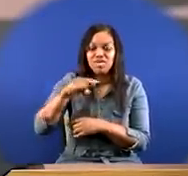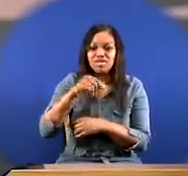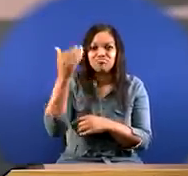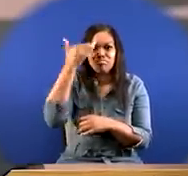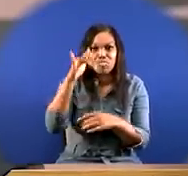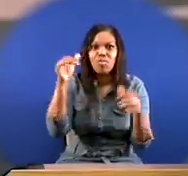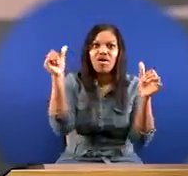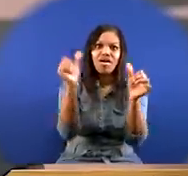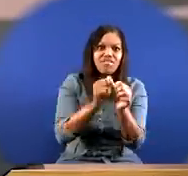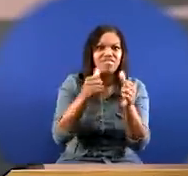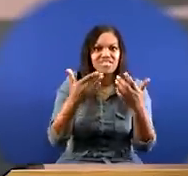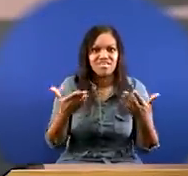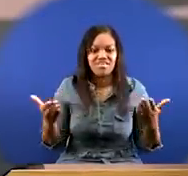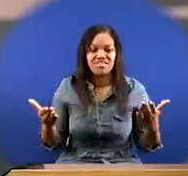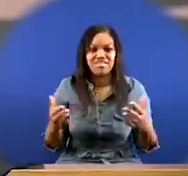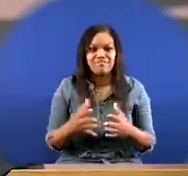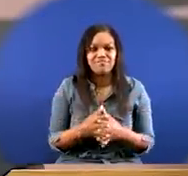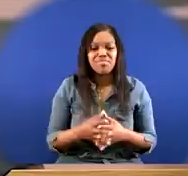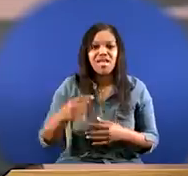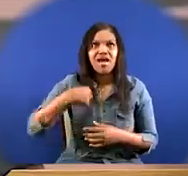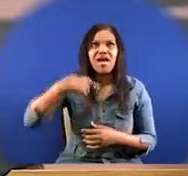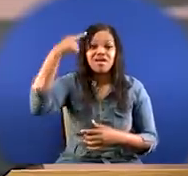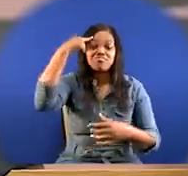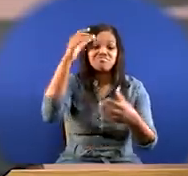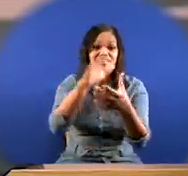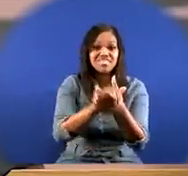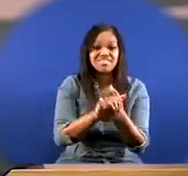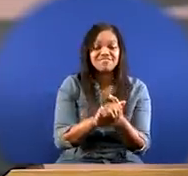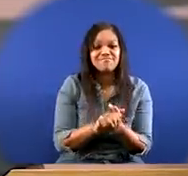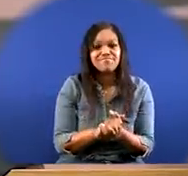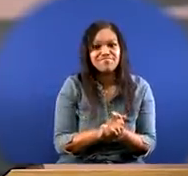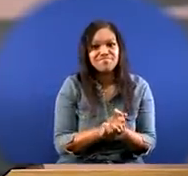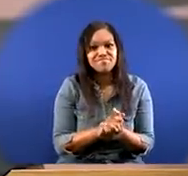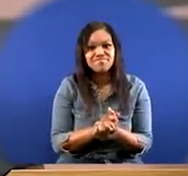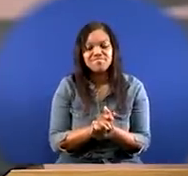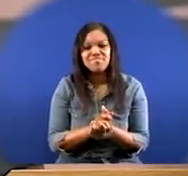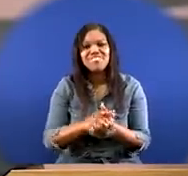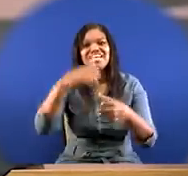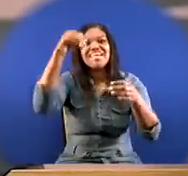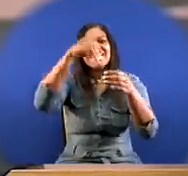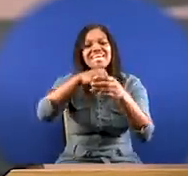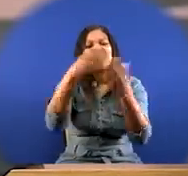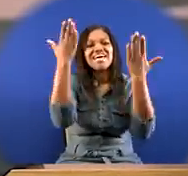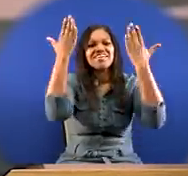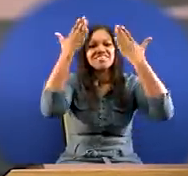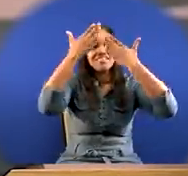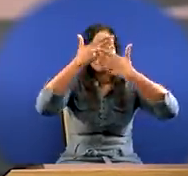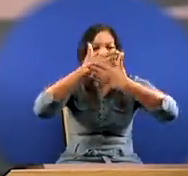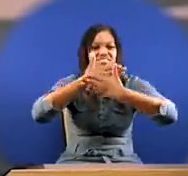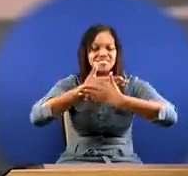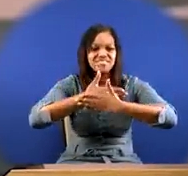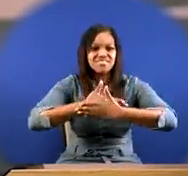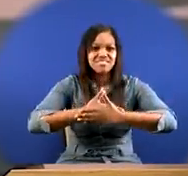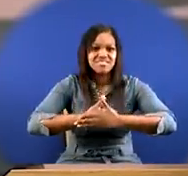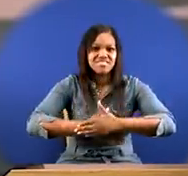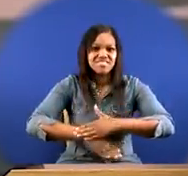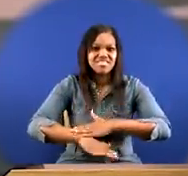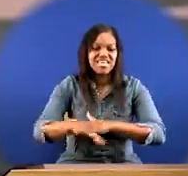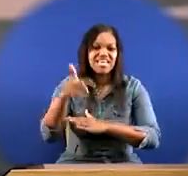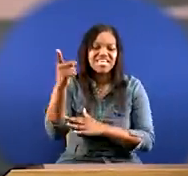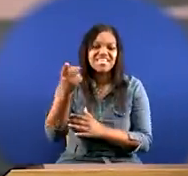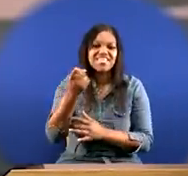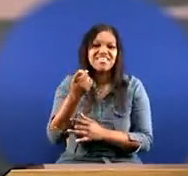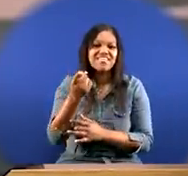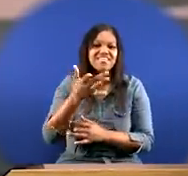everything. I believe that in that darkness, he